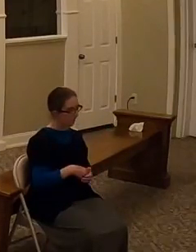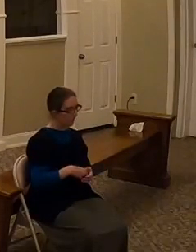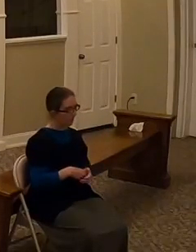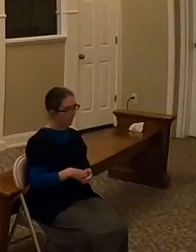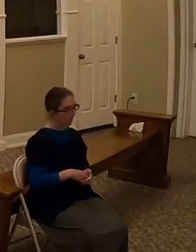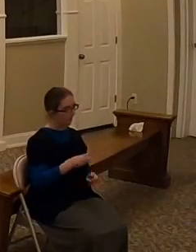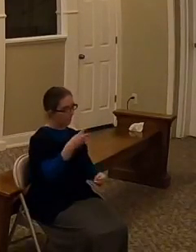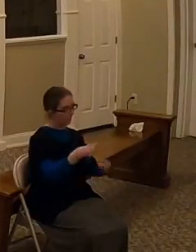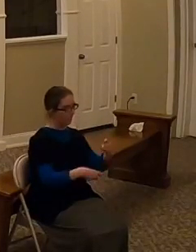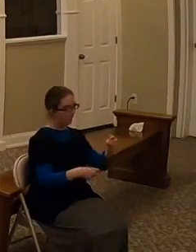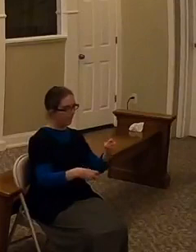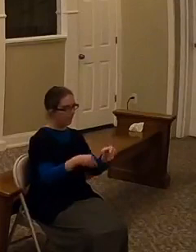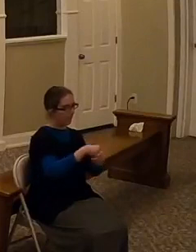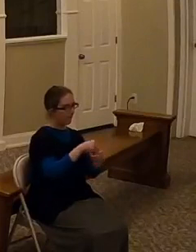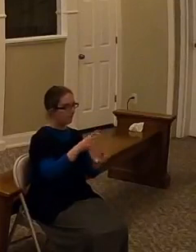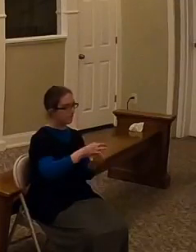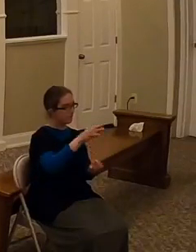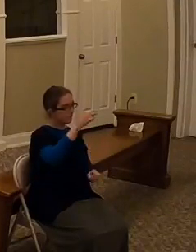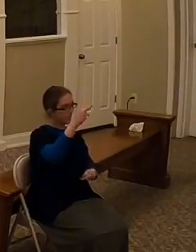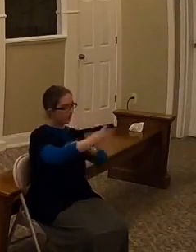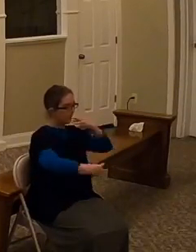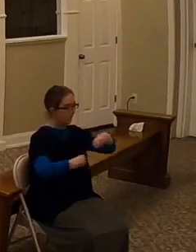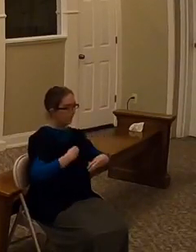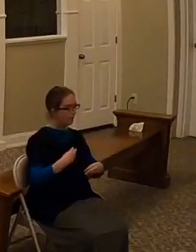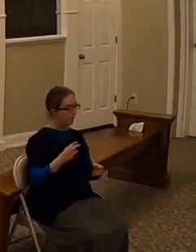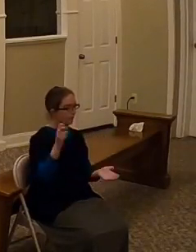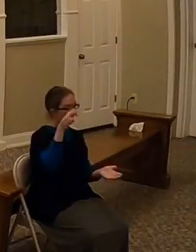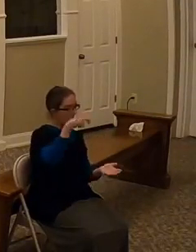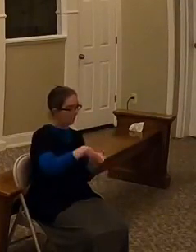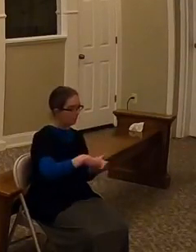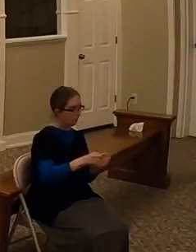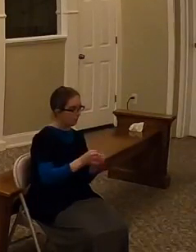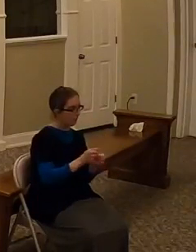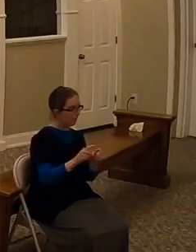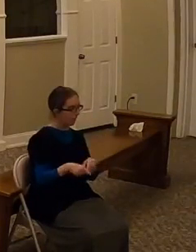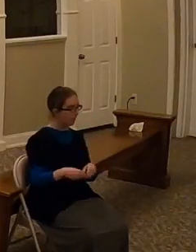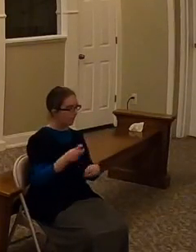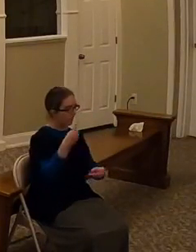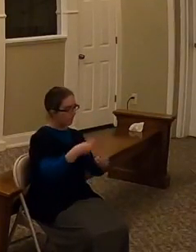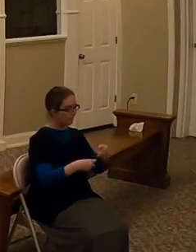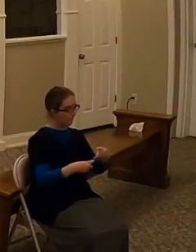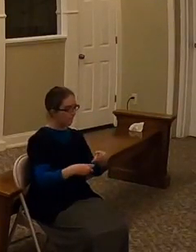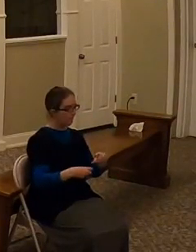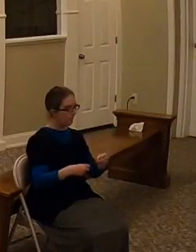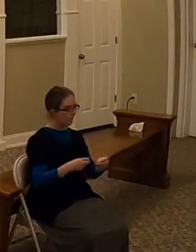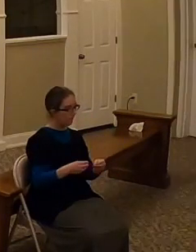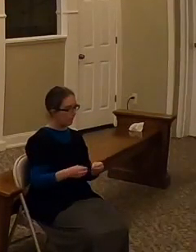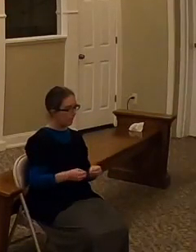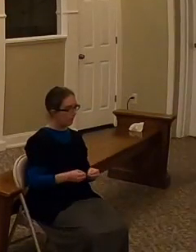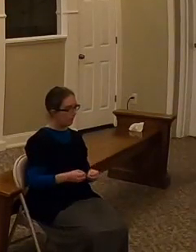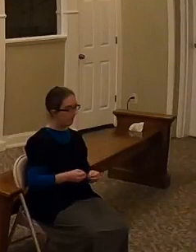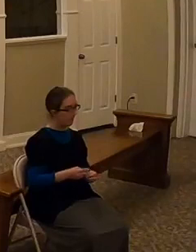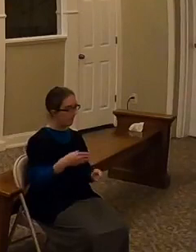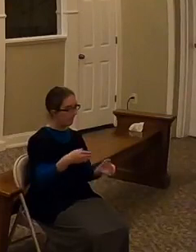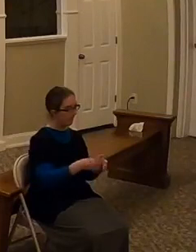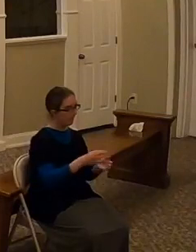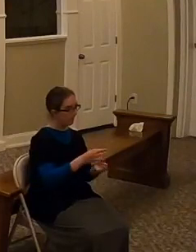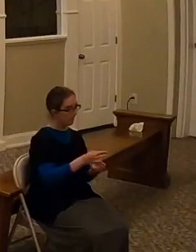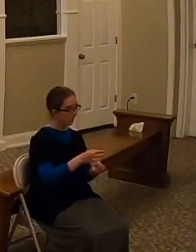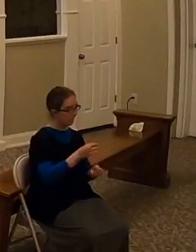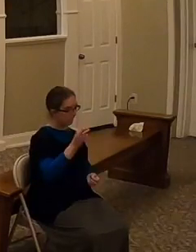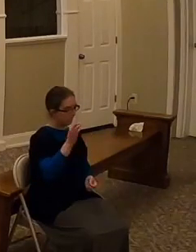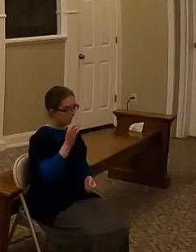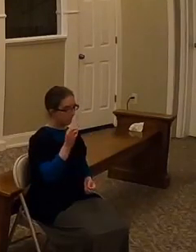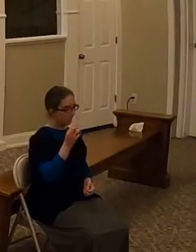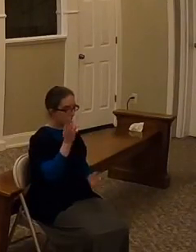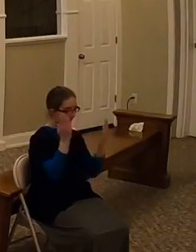used to fight battles in the spirit world. If you're down on your knees, you're more than likely winning battles, warding off spirits of darkness that want to get a foothold